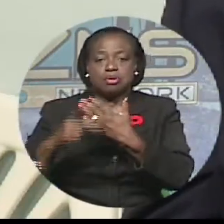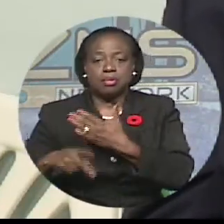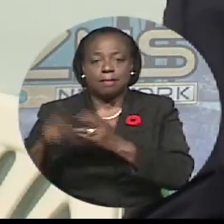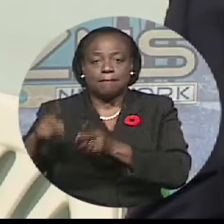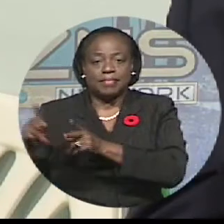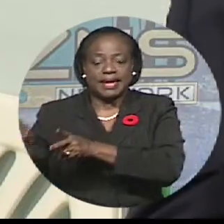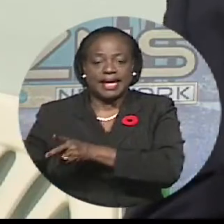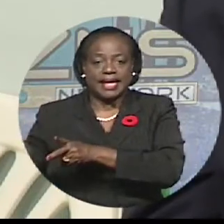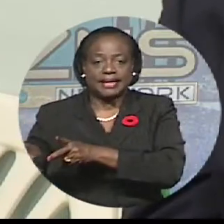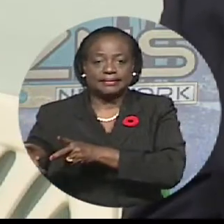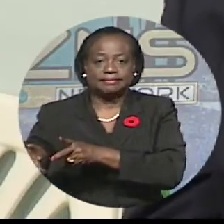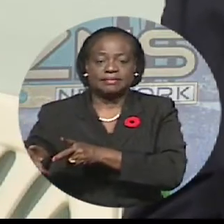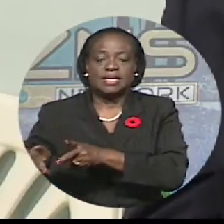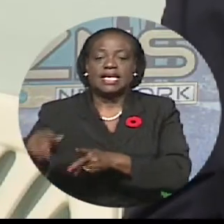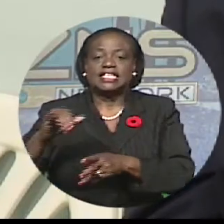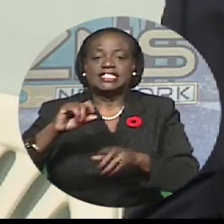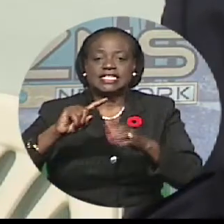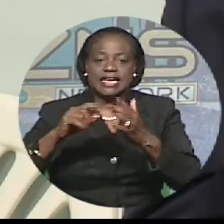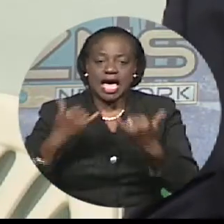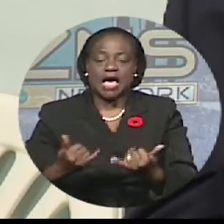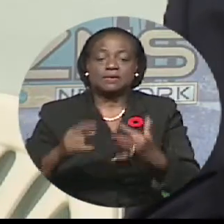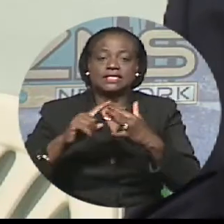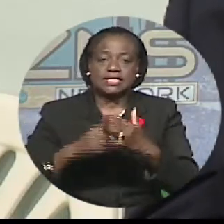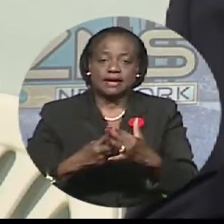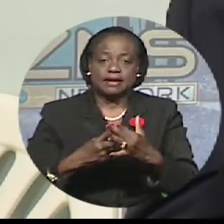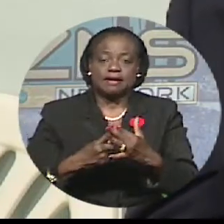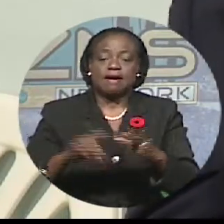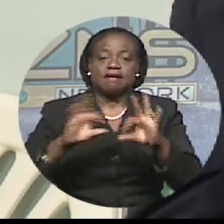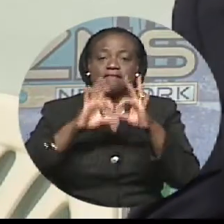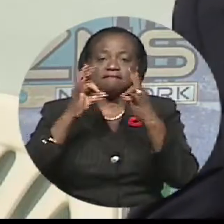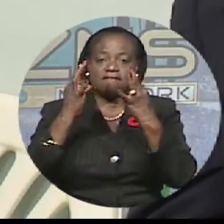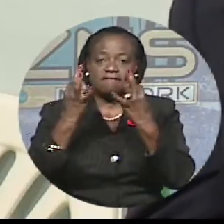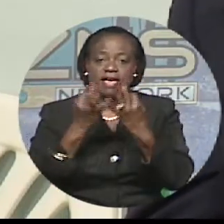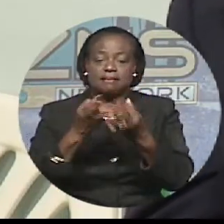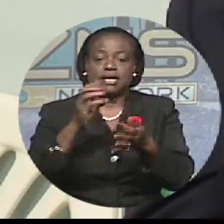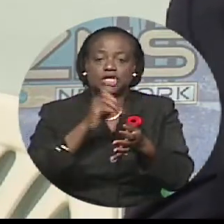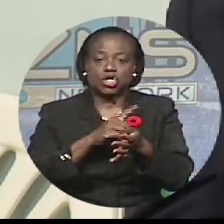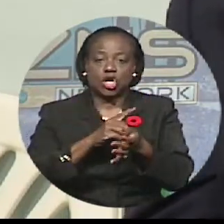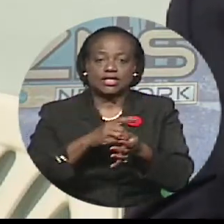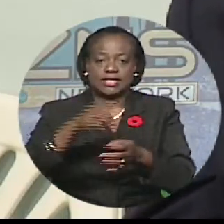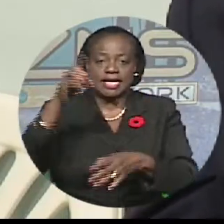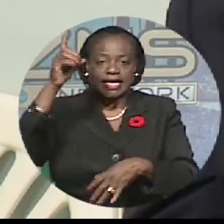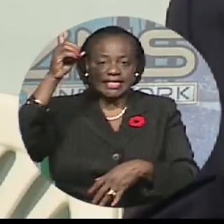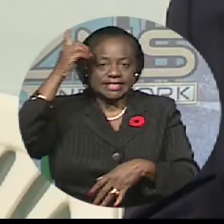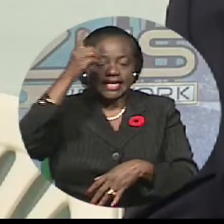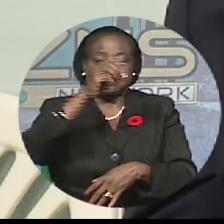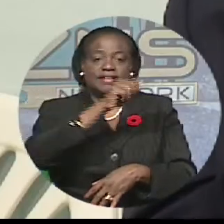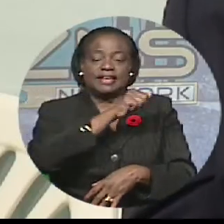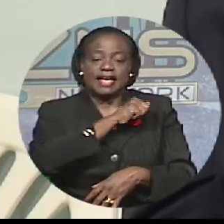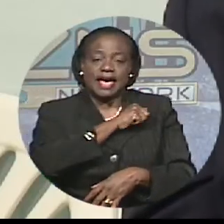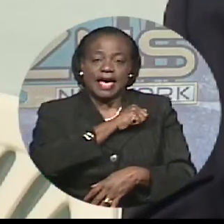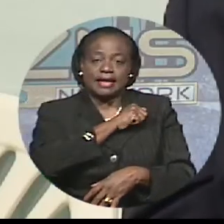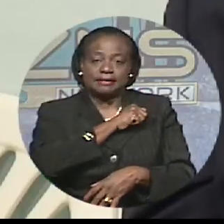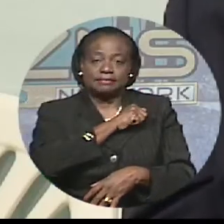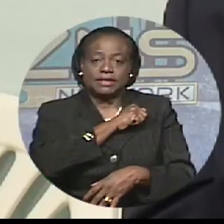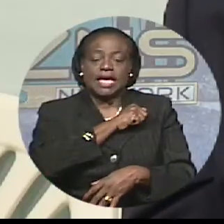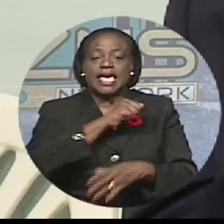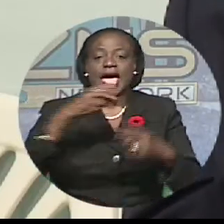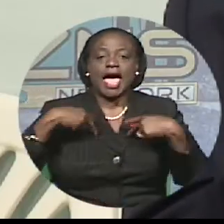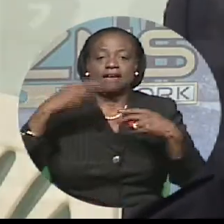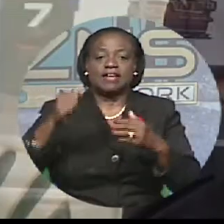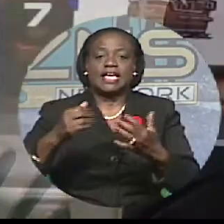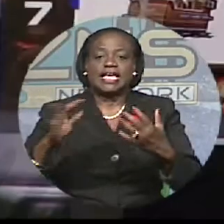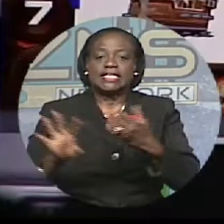Family People Helping People project, Dr. David Allen. Dr. Allen moved to create the safety net for those who may fall victim to